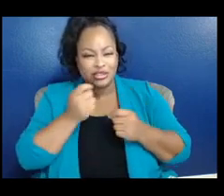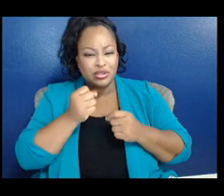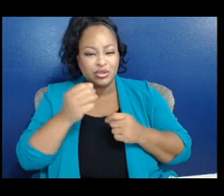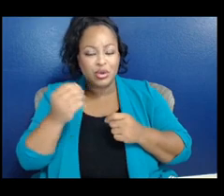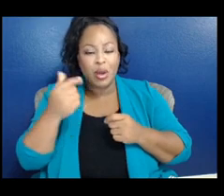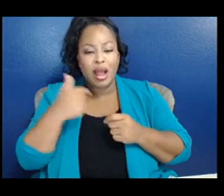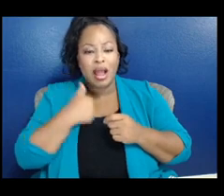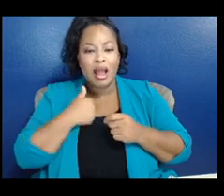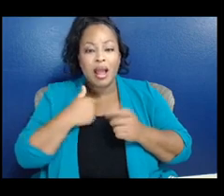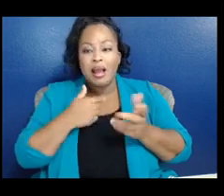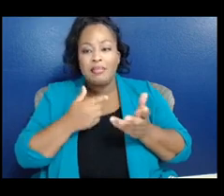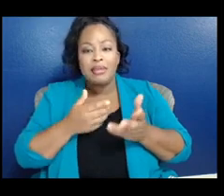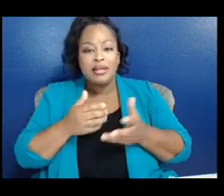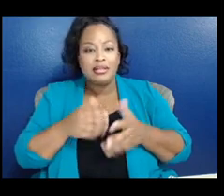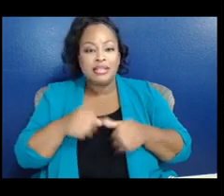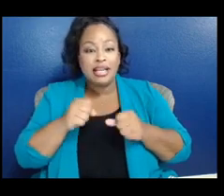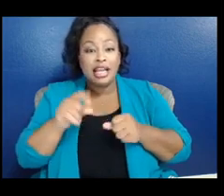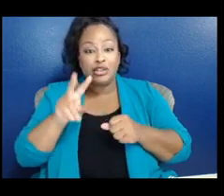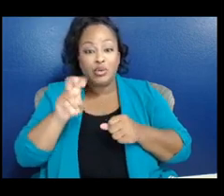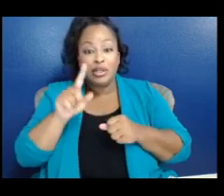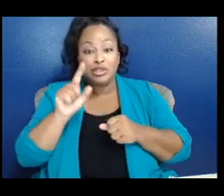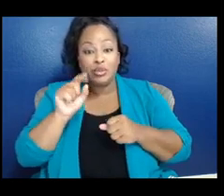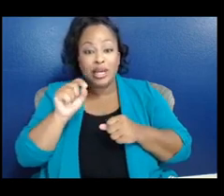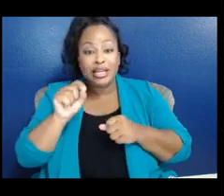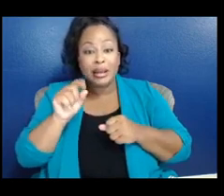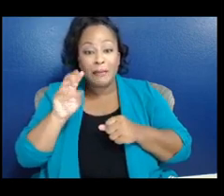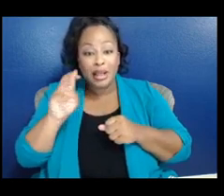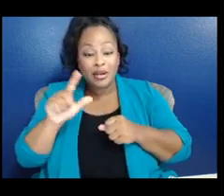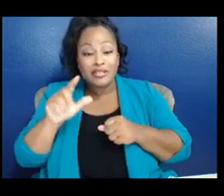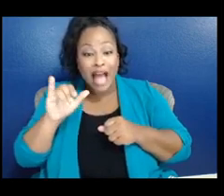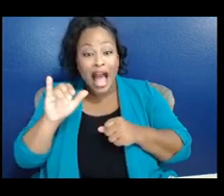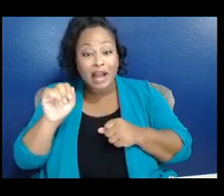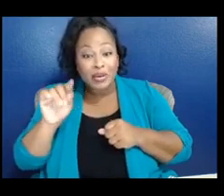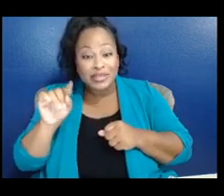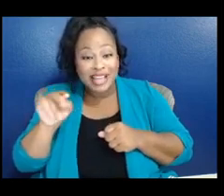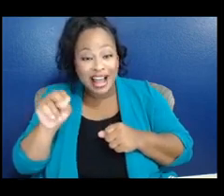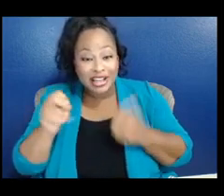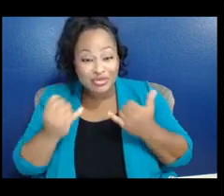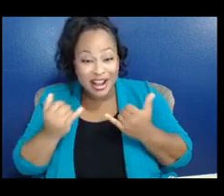taking like 220 milligrams of iodine right now.